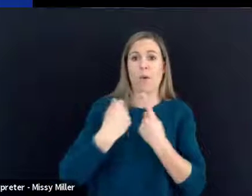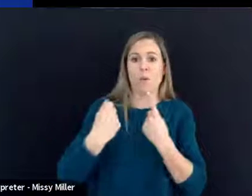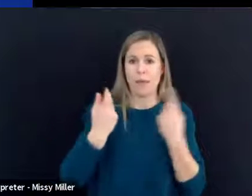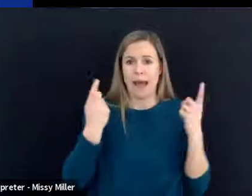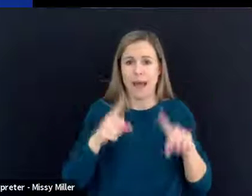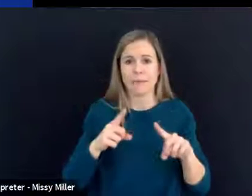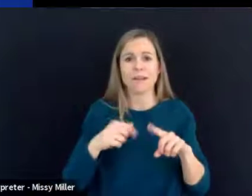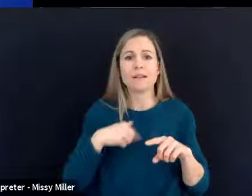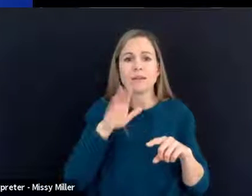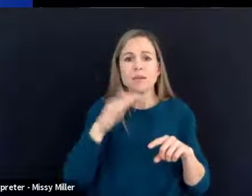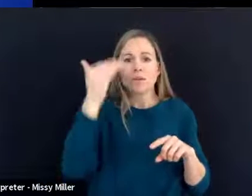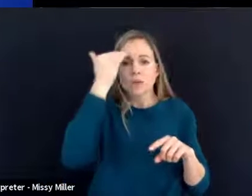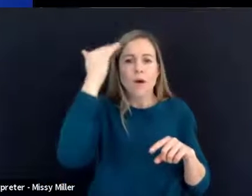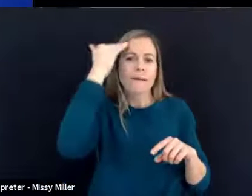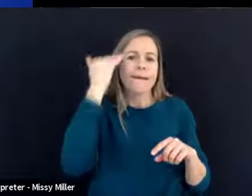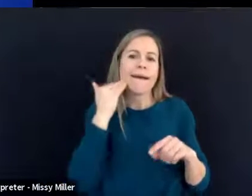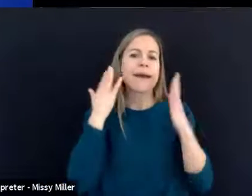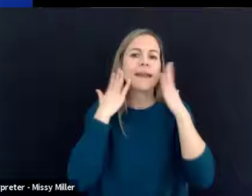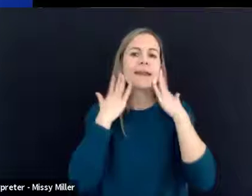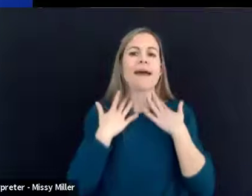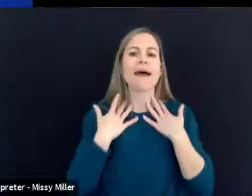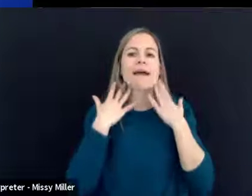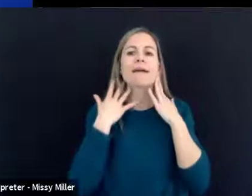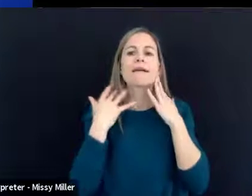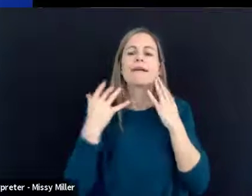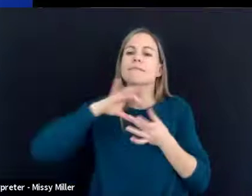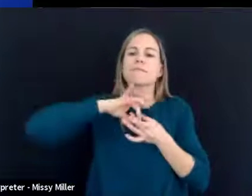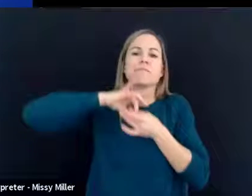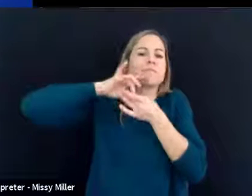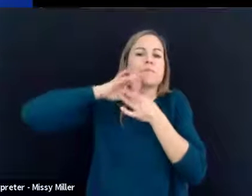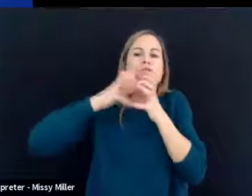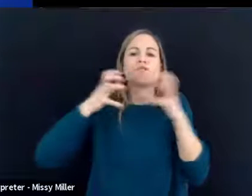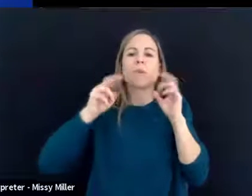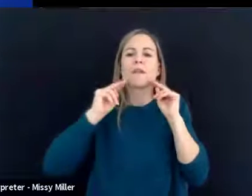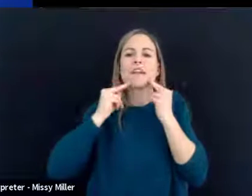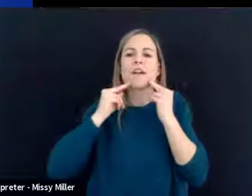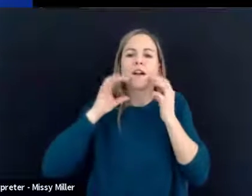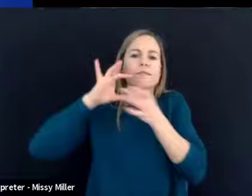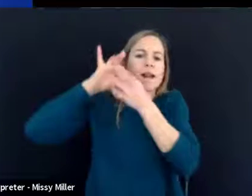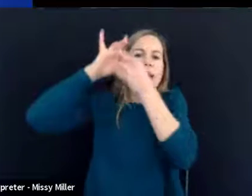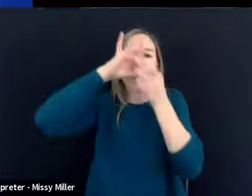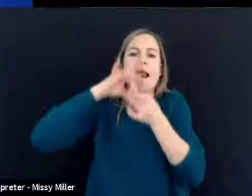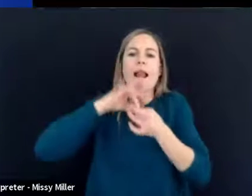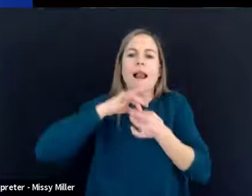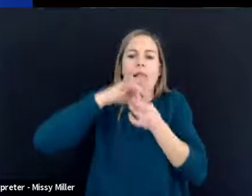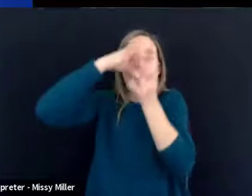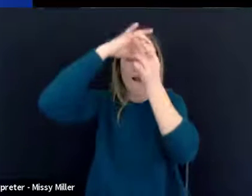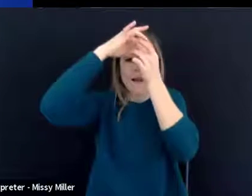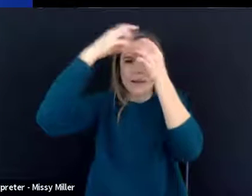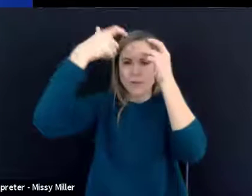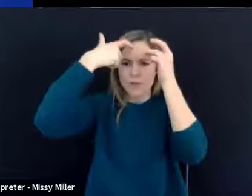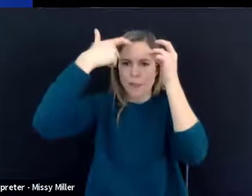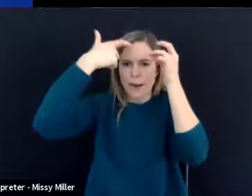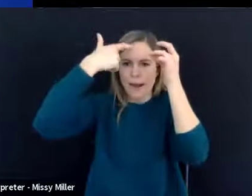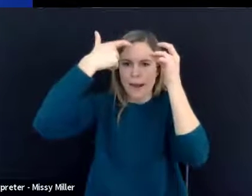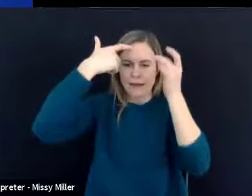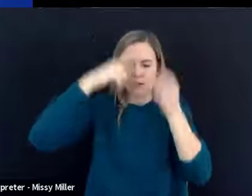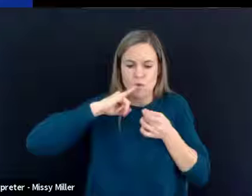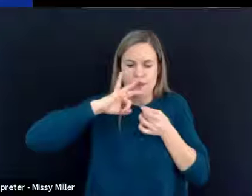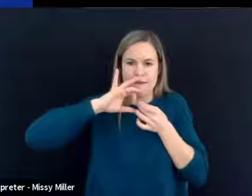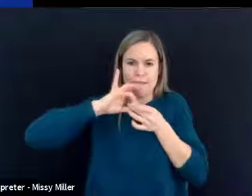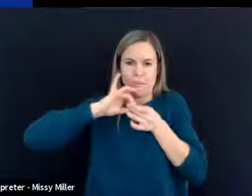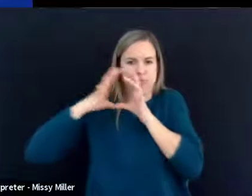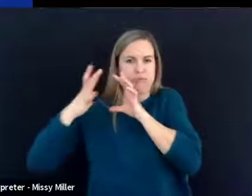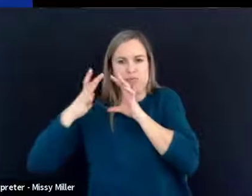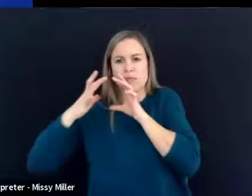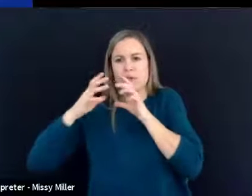and neck has so many nerves that feed directly into your brain that if there are issues there, the ramifications for